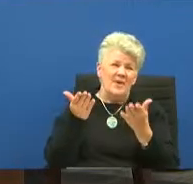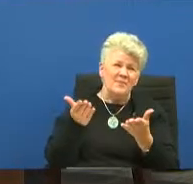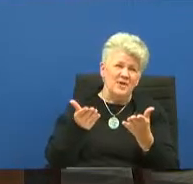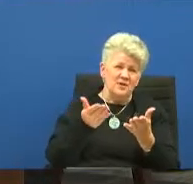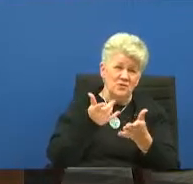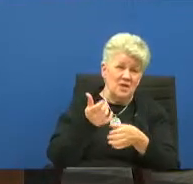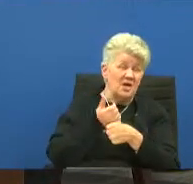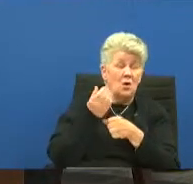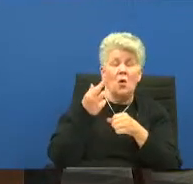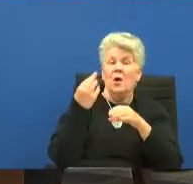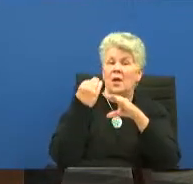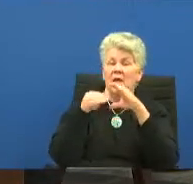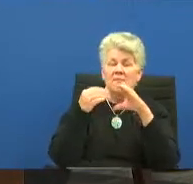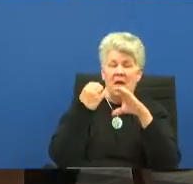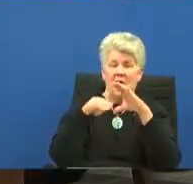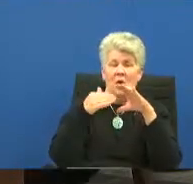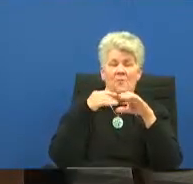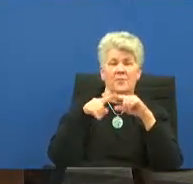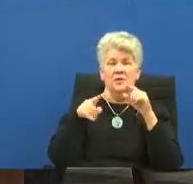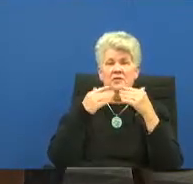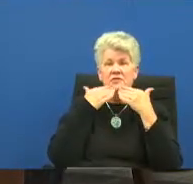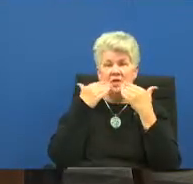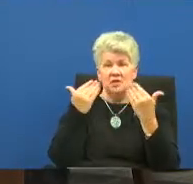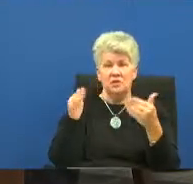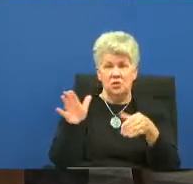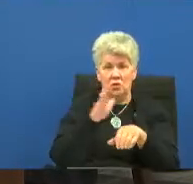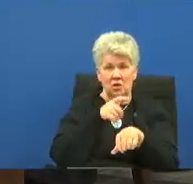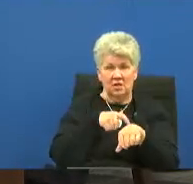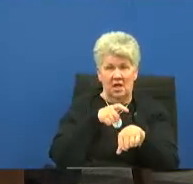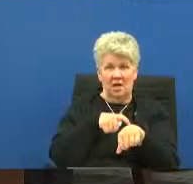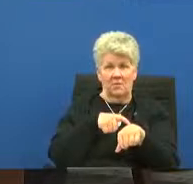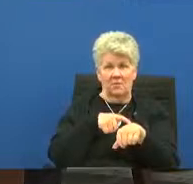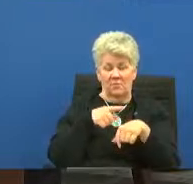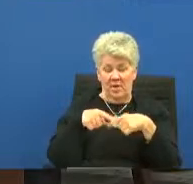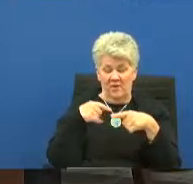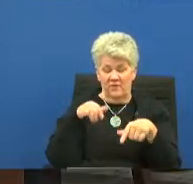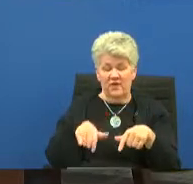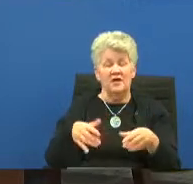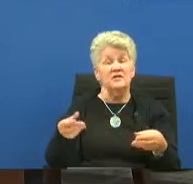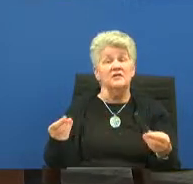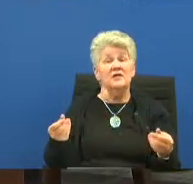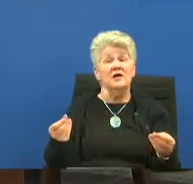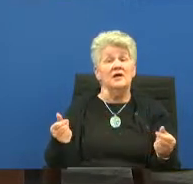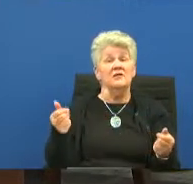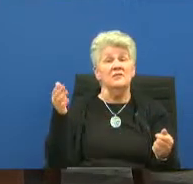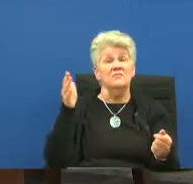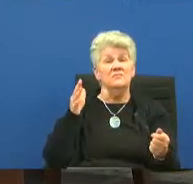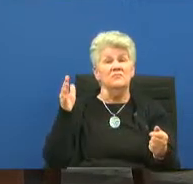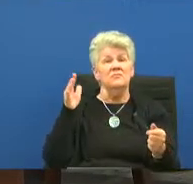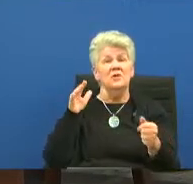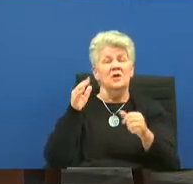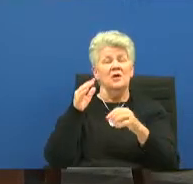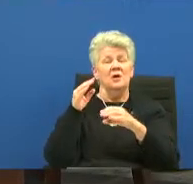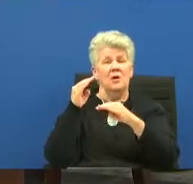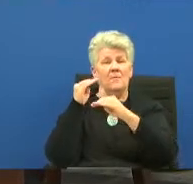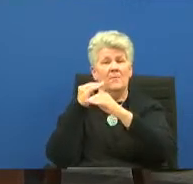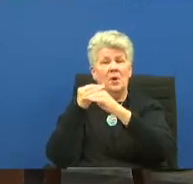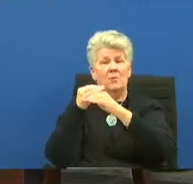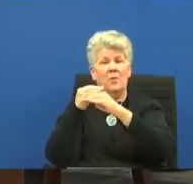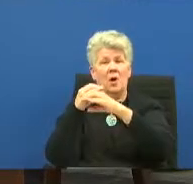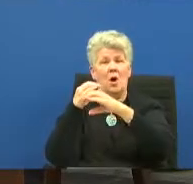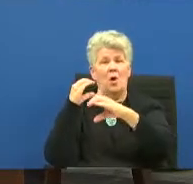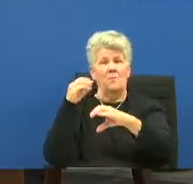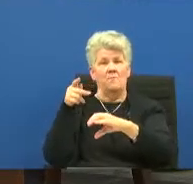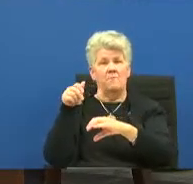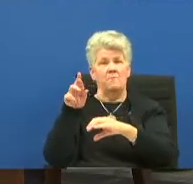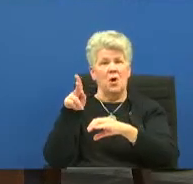you this evening, but I do appreciate your time today. This plot of land was a mobile home park for over 20 years.